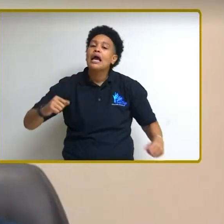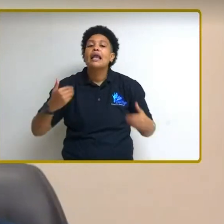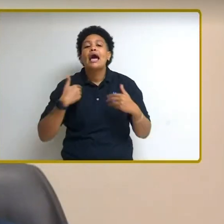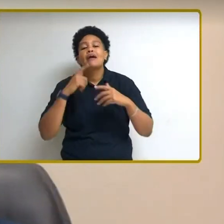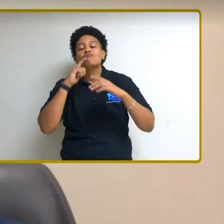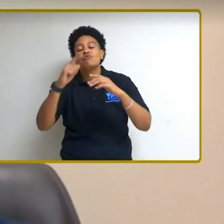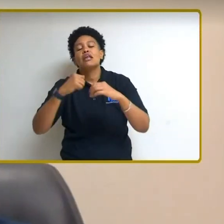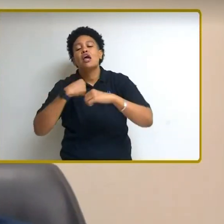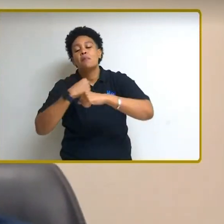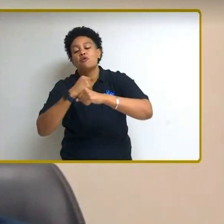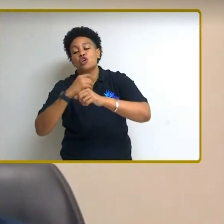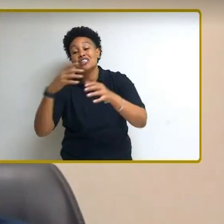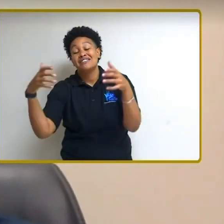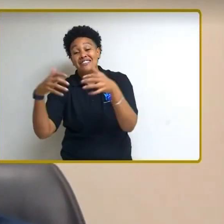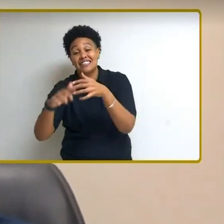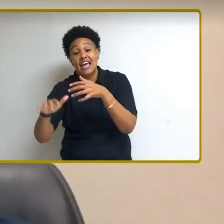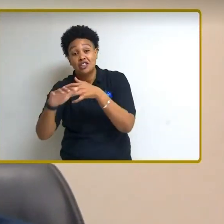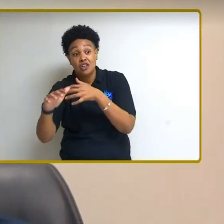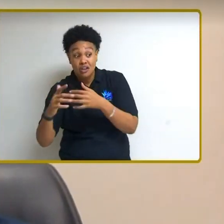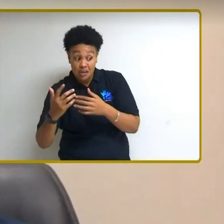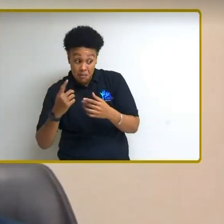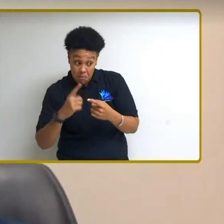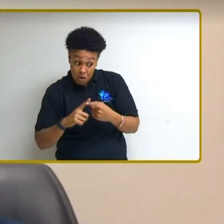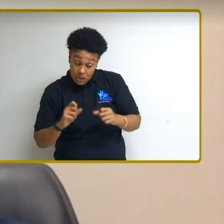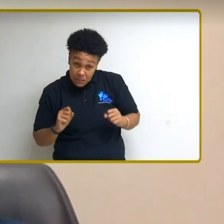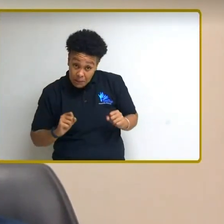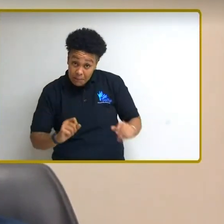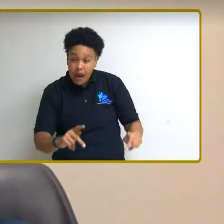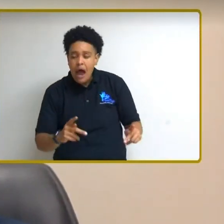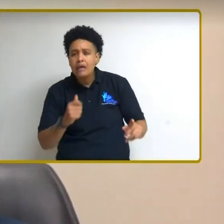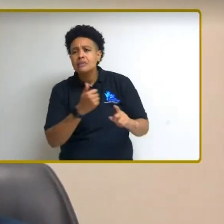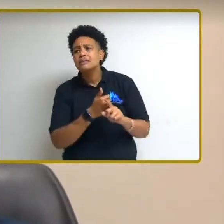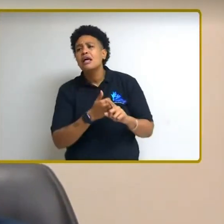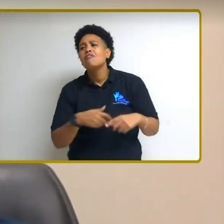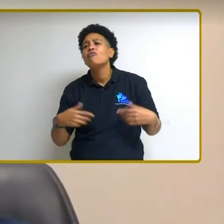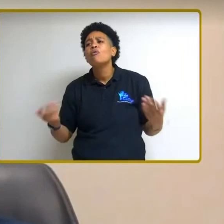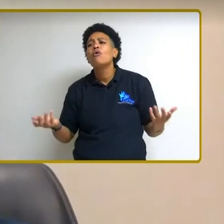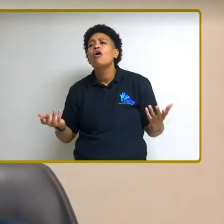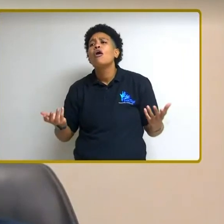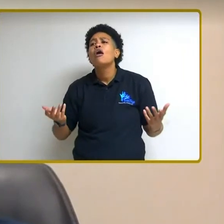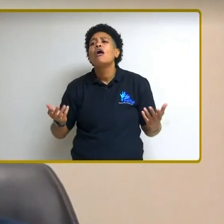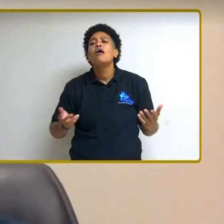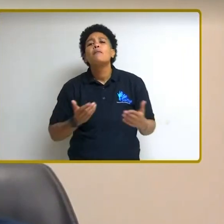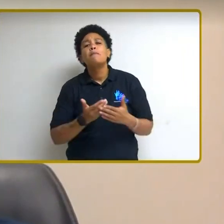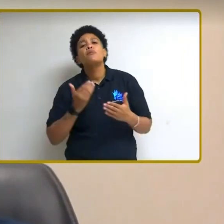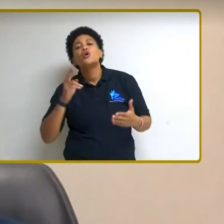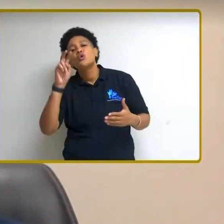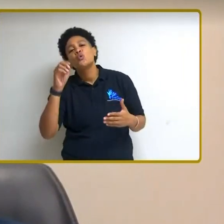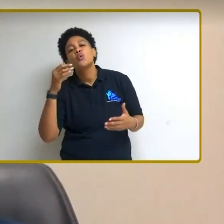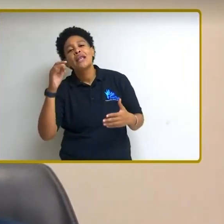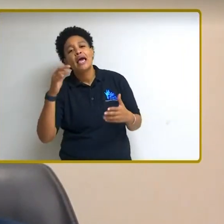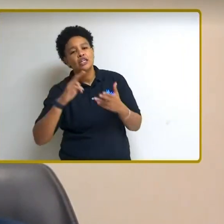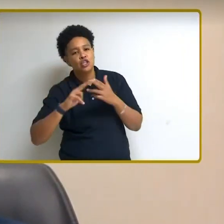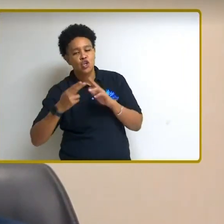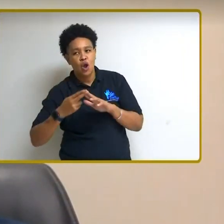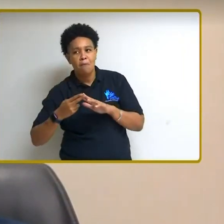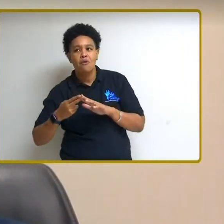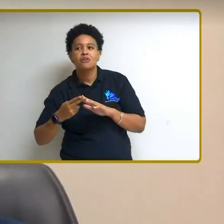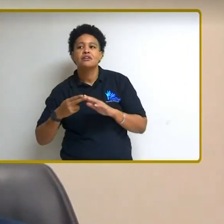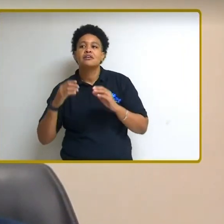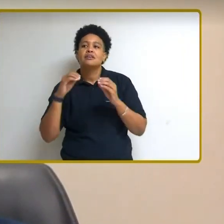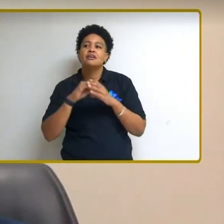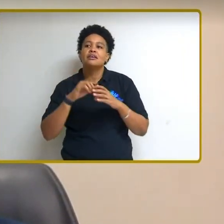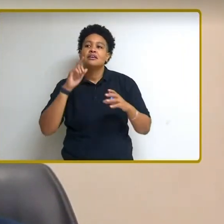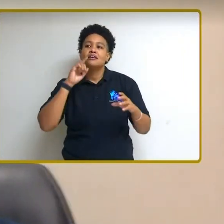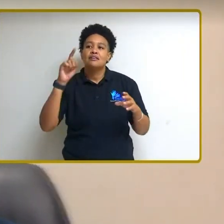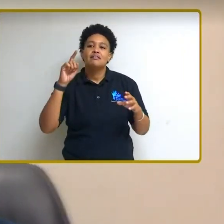a productive sector and get back to at least pre-2019 figures in the next